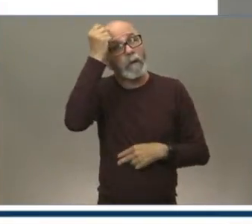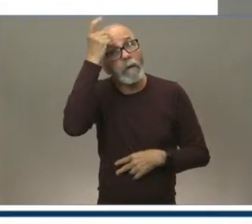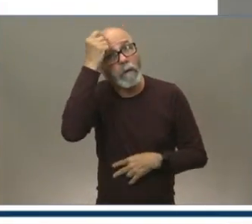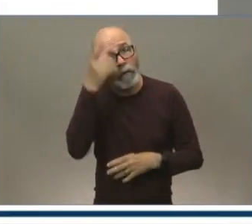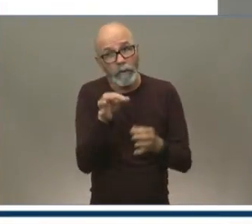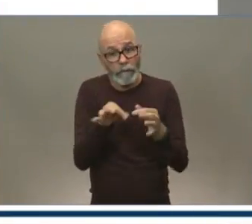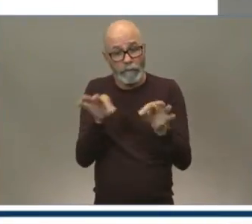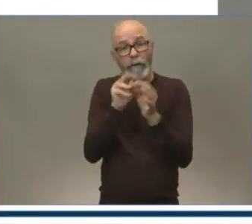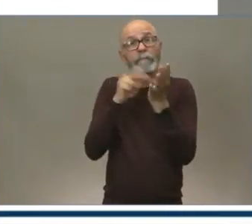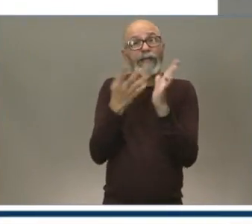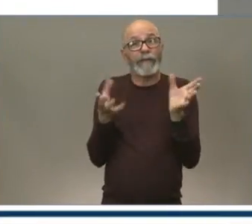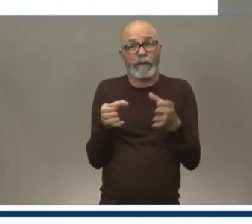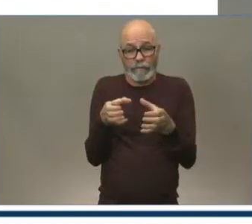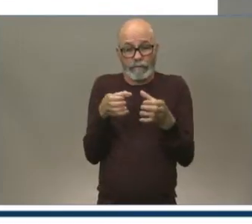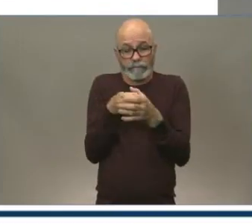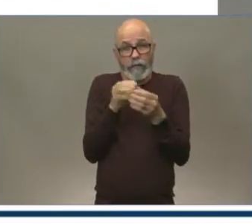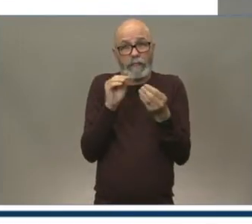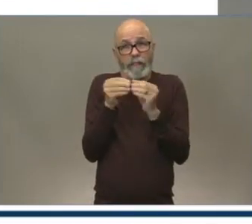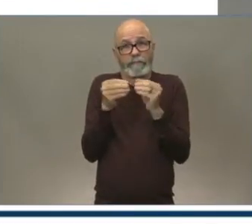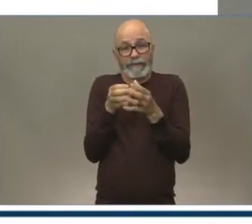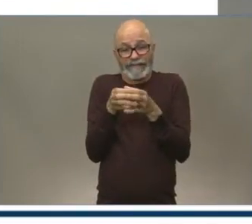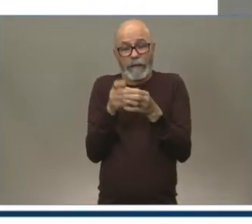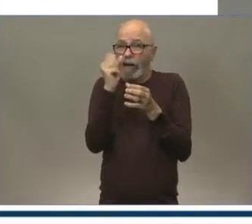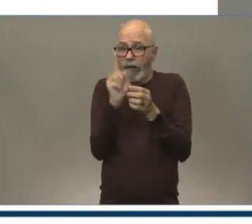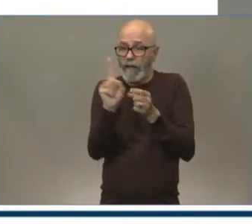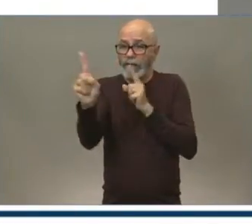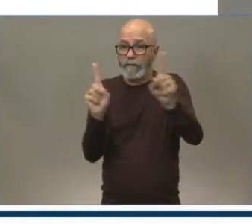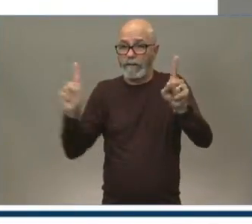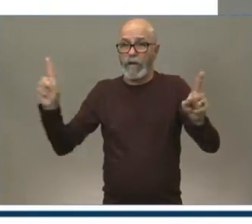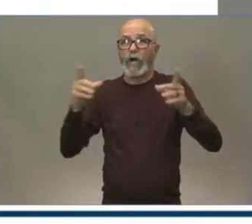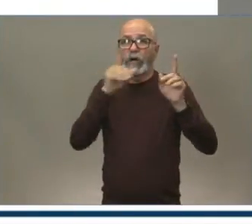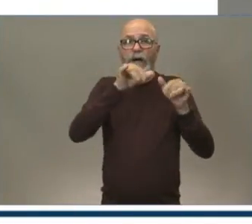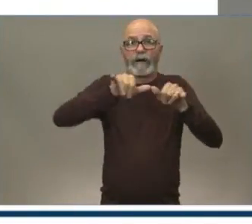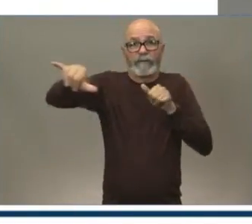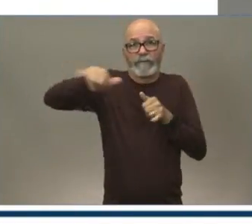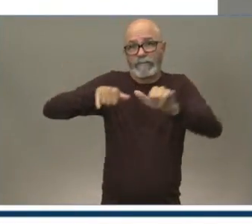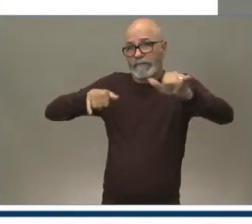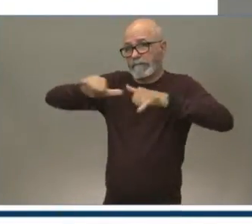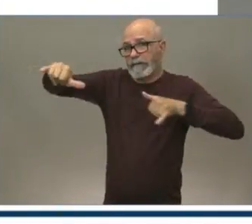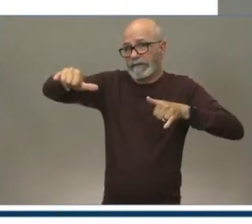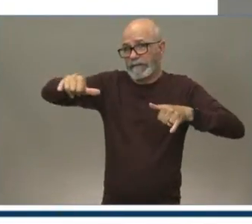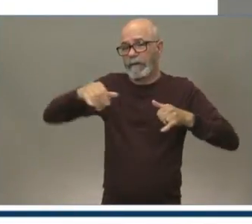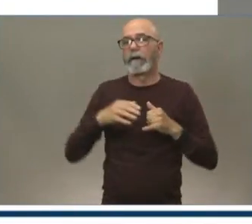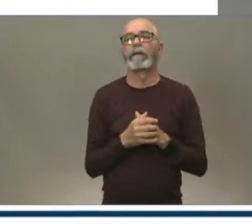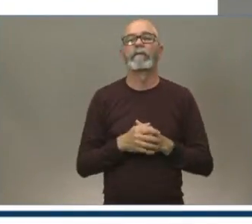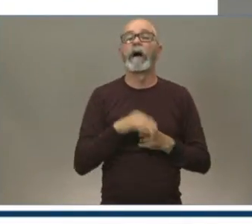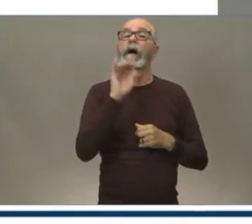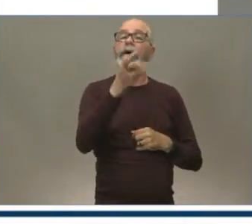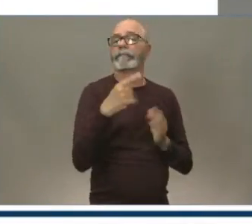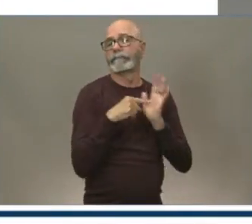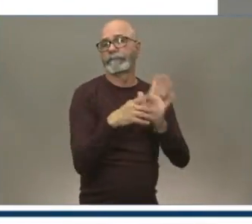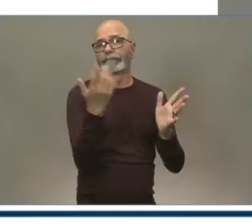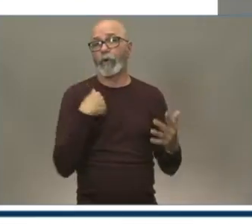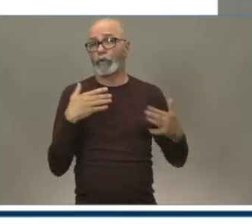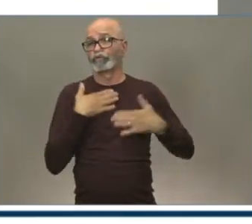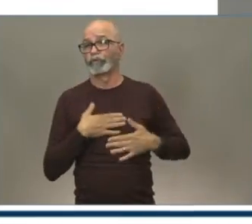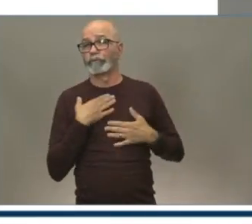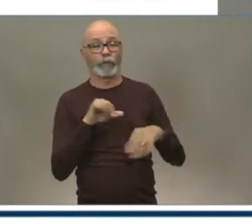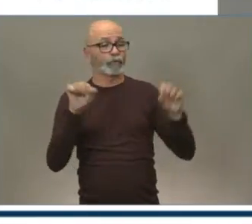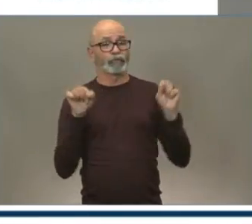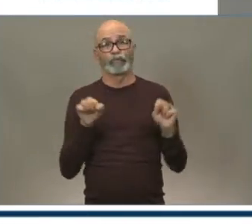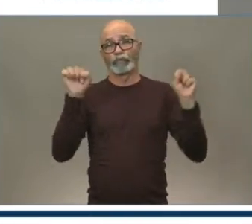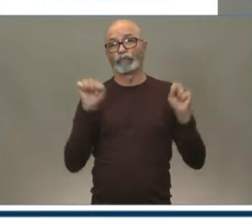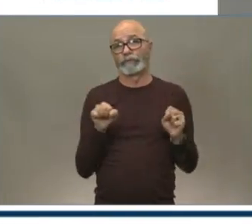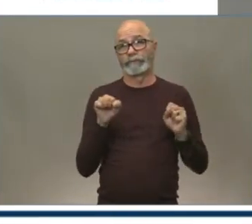and physical distancing requirements. Fitness and recreational businesses can operate with 25 people